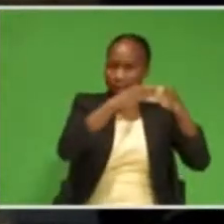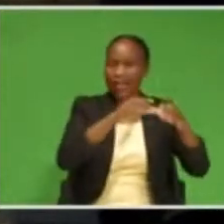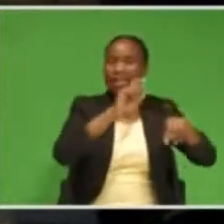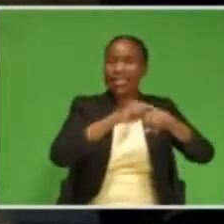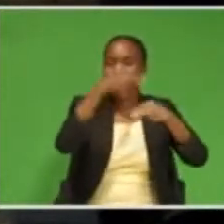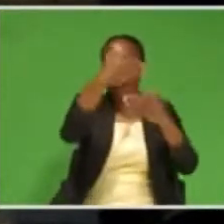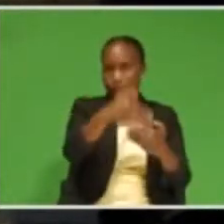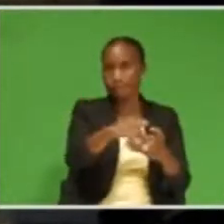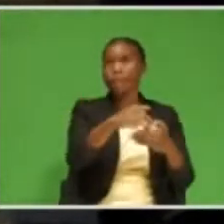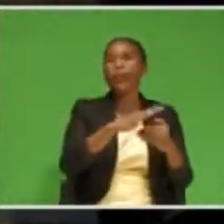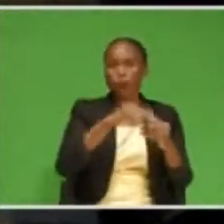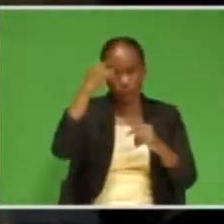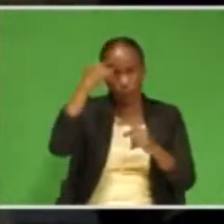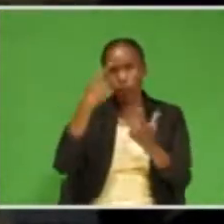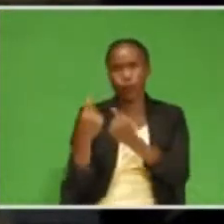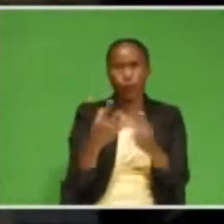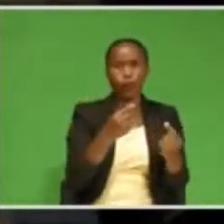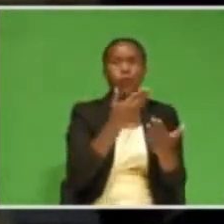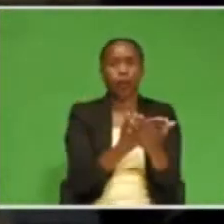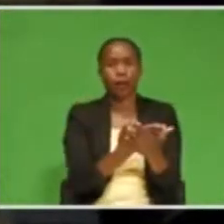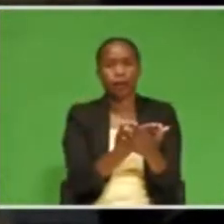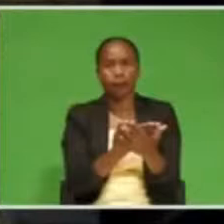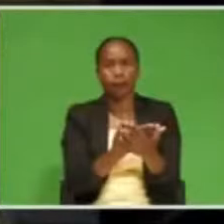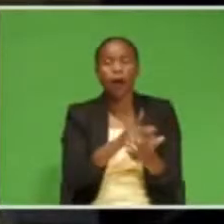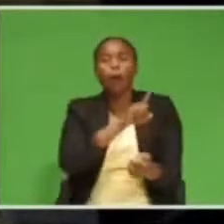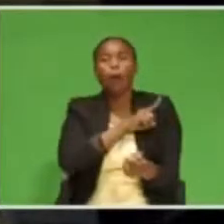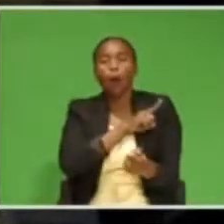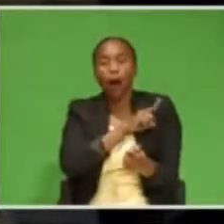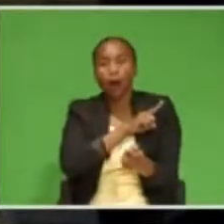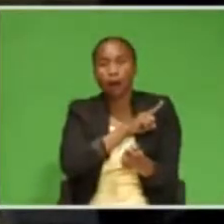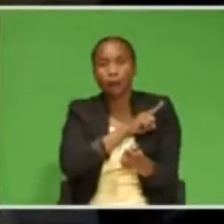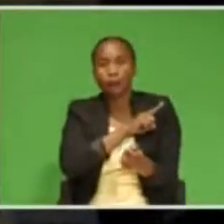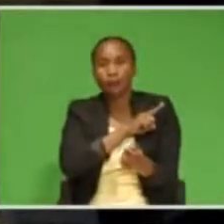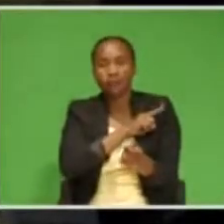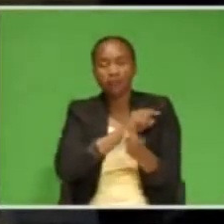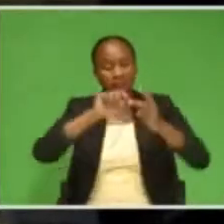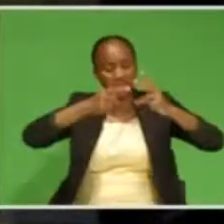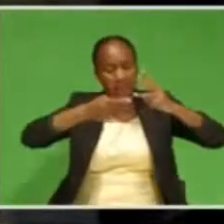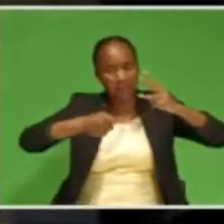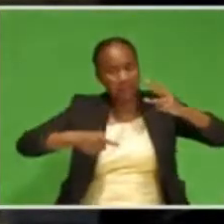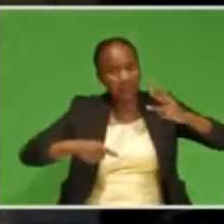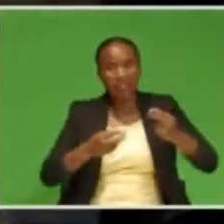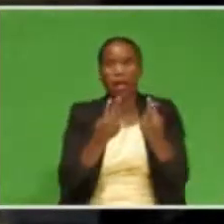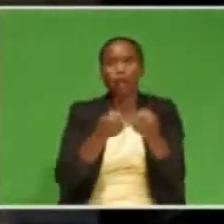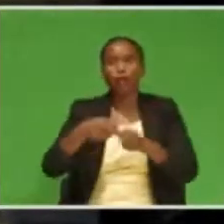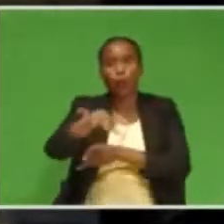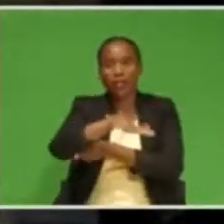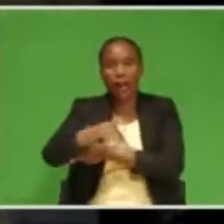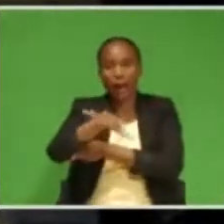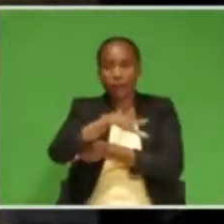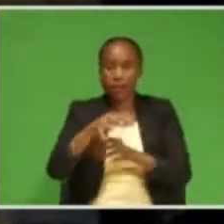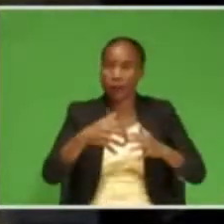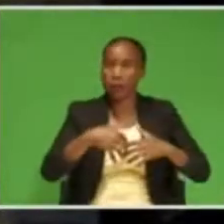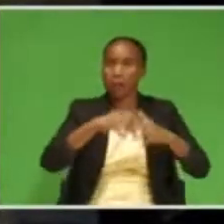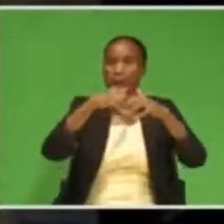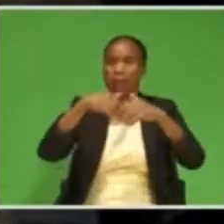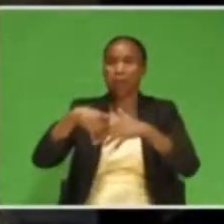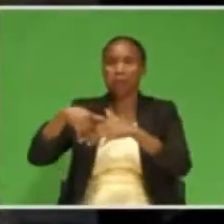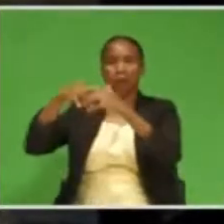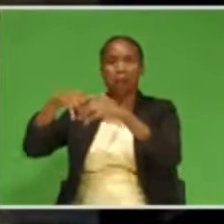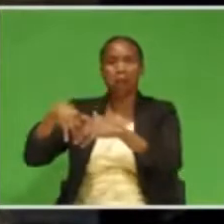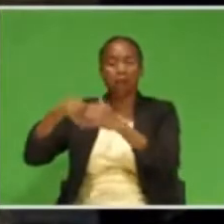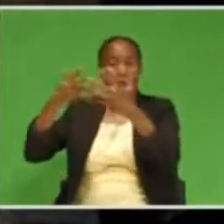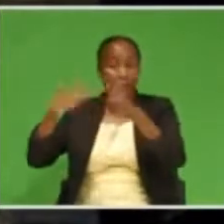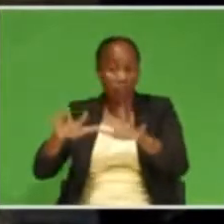had envisaged, because a number of new circumstances emerged that made